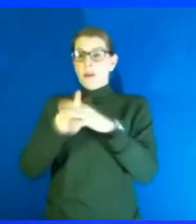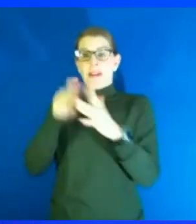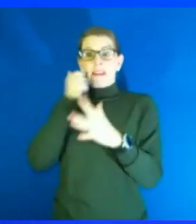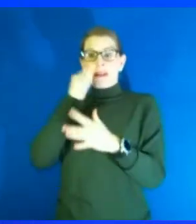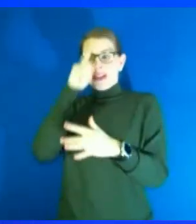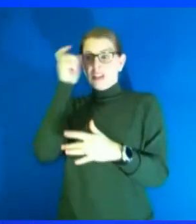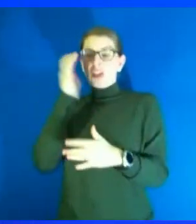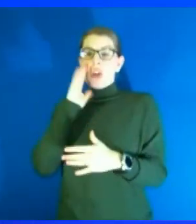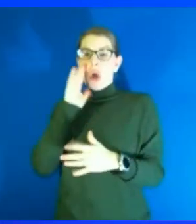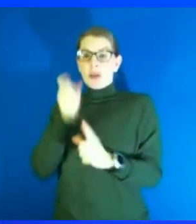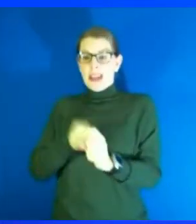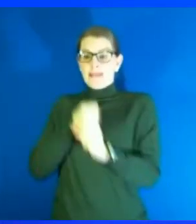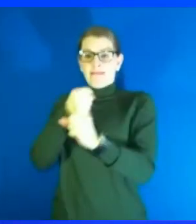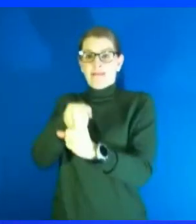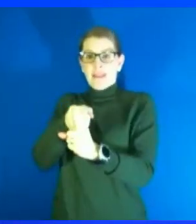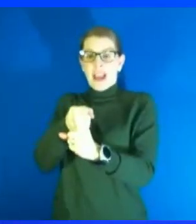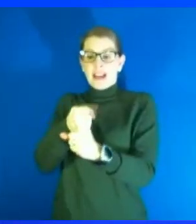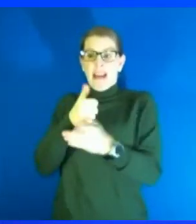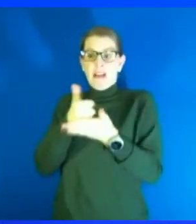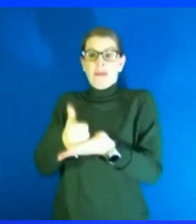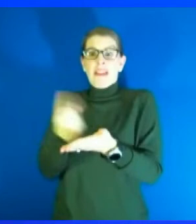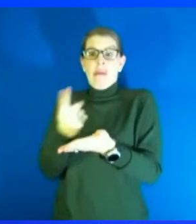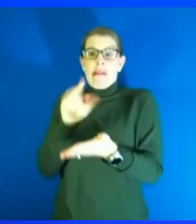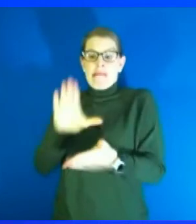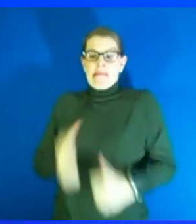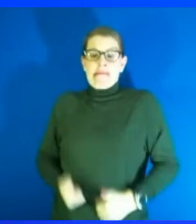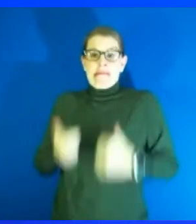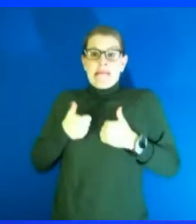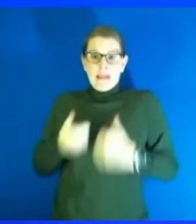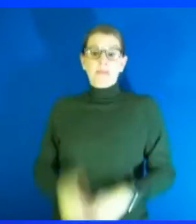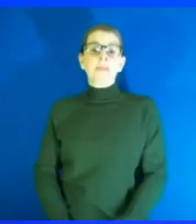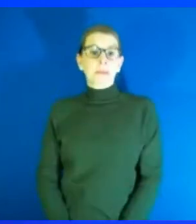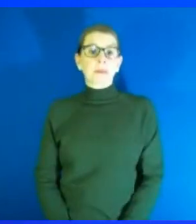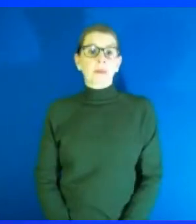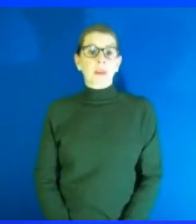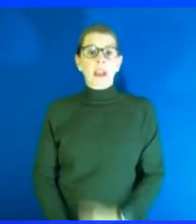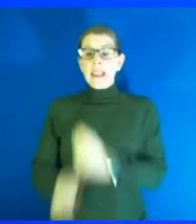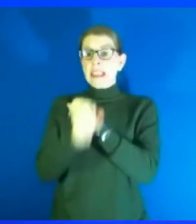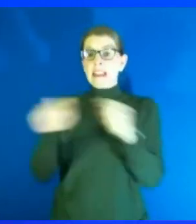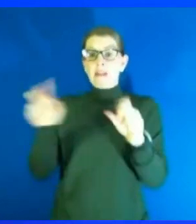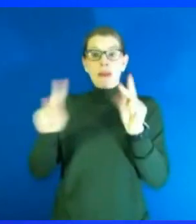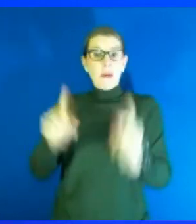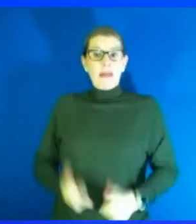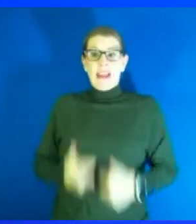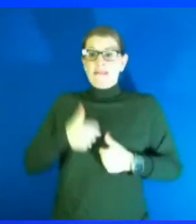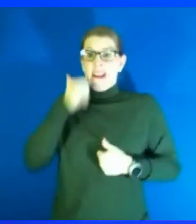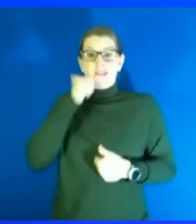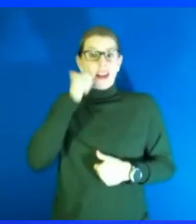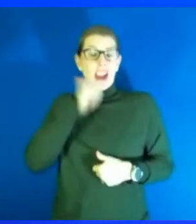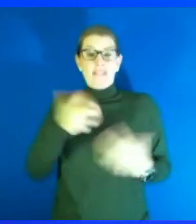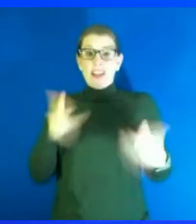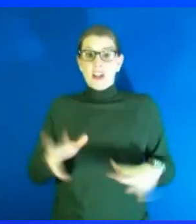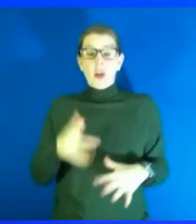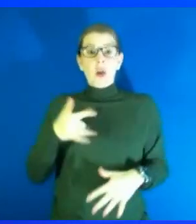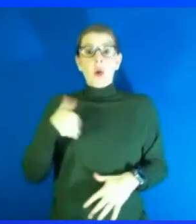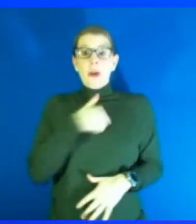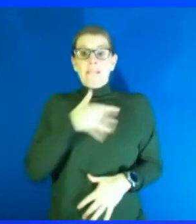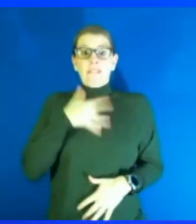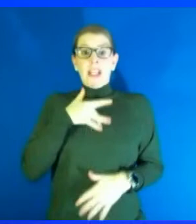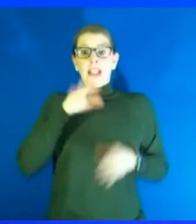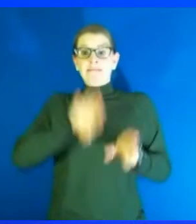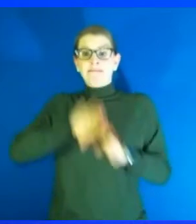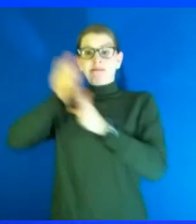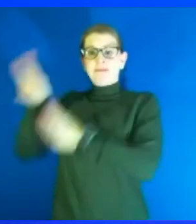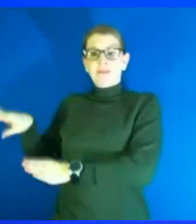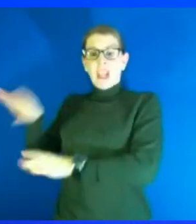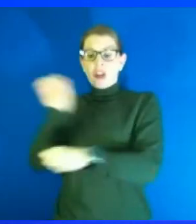make an impact on someone's life. And we are saving people's lives every day, and so we'll put what we're feeling aside because we have a job